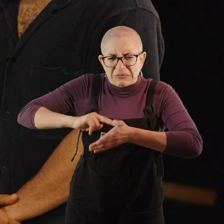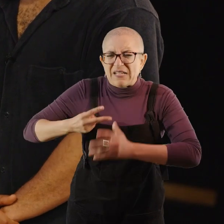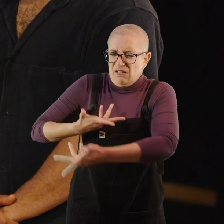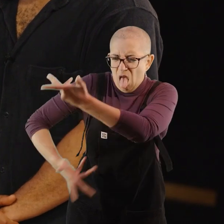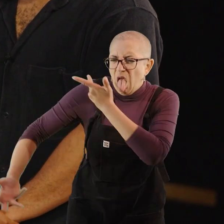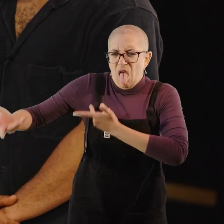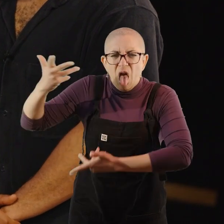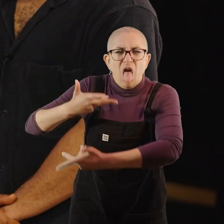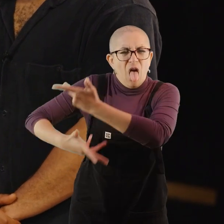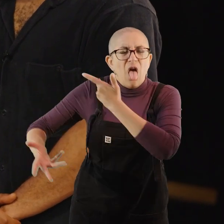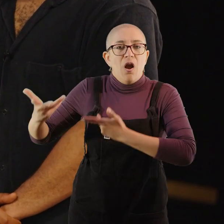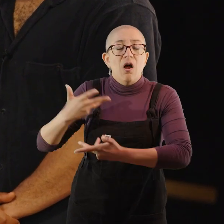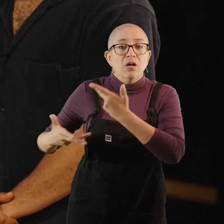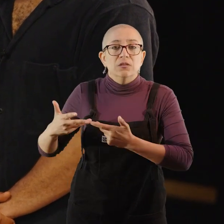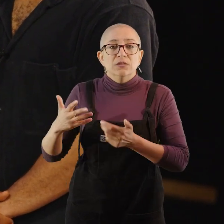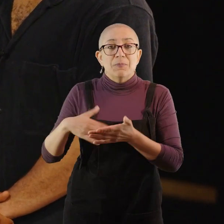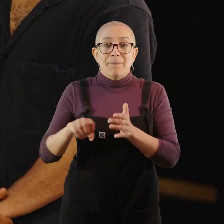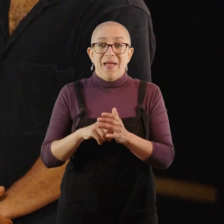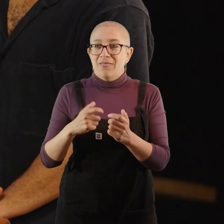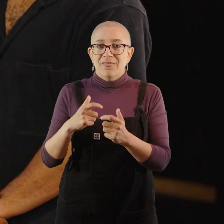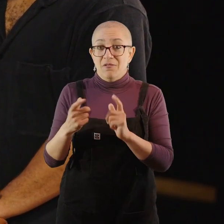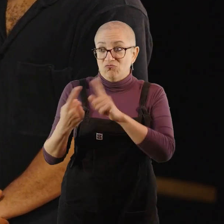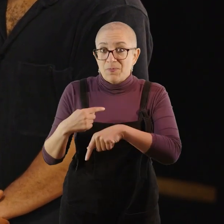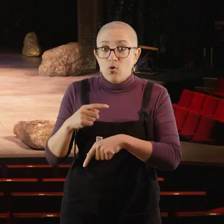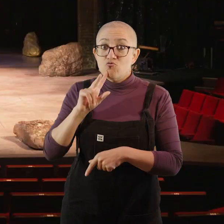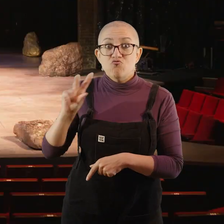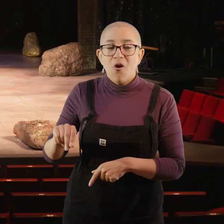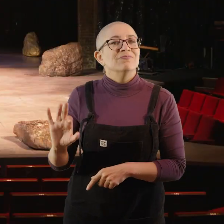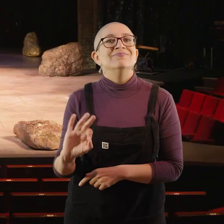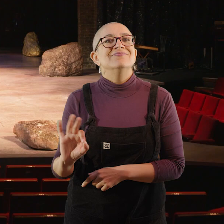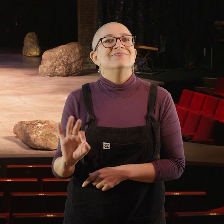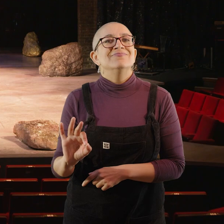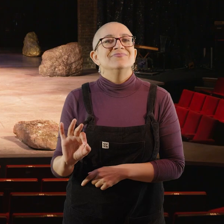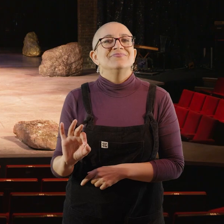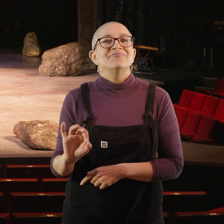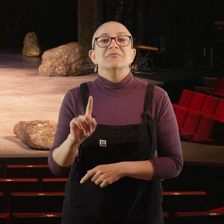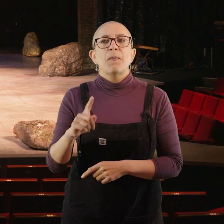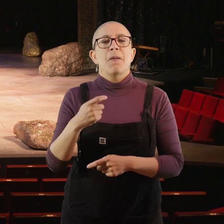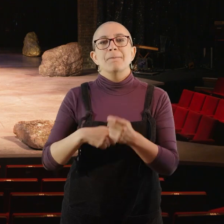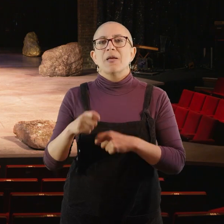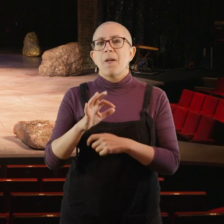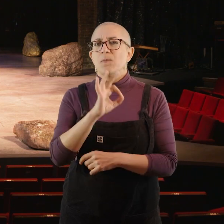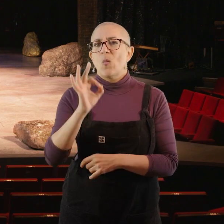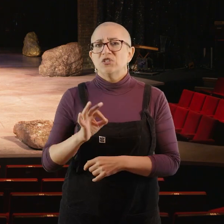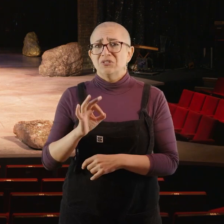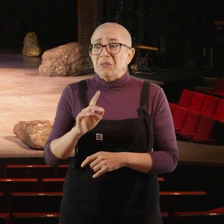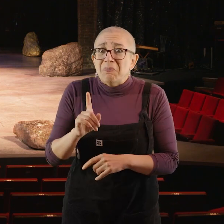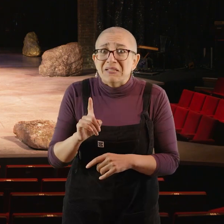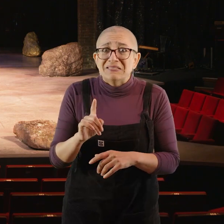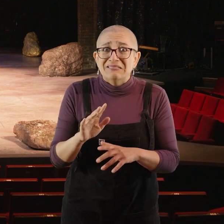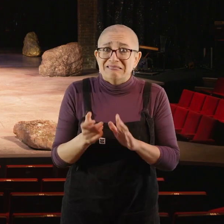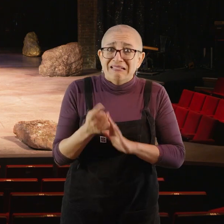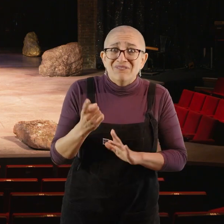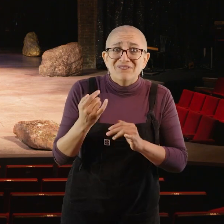used, it's still not no, because she deploys them so well. But it becomes like a question. You know, what if we should fail? So